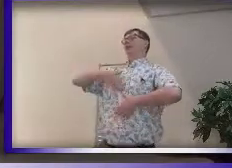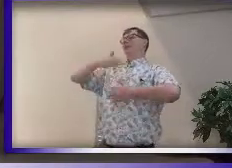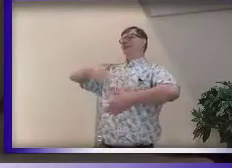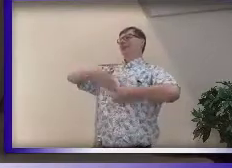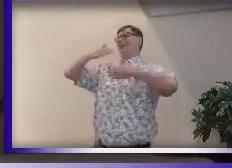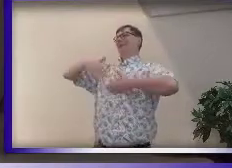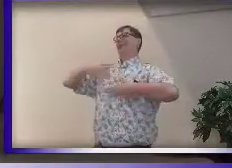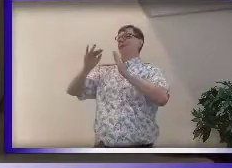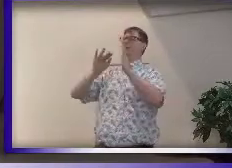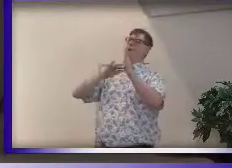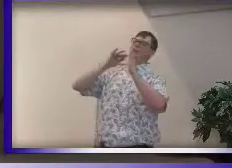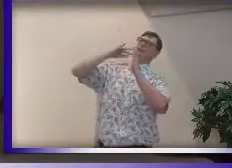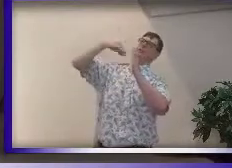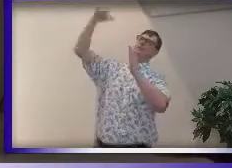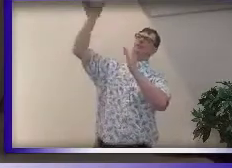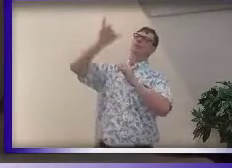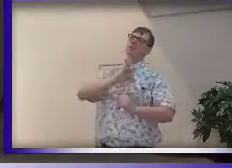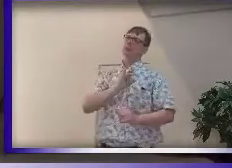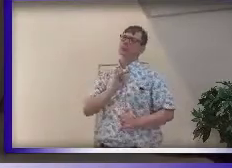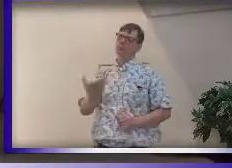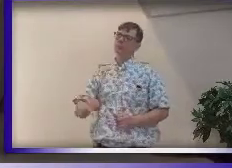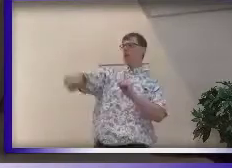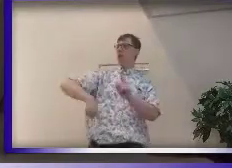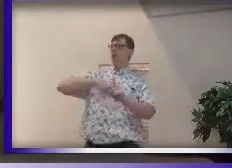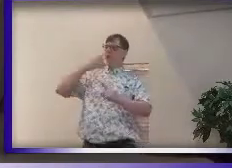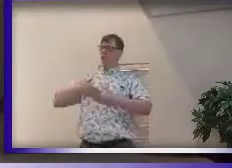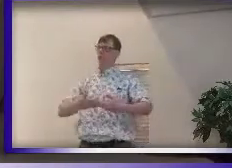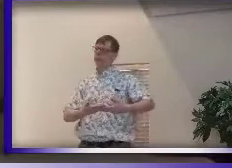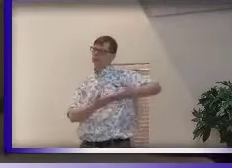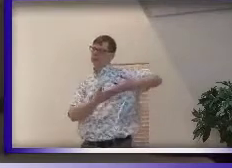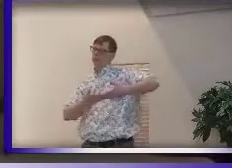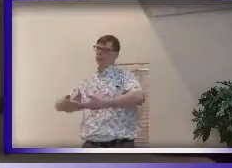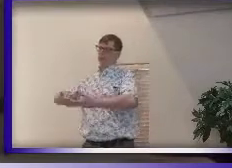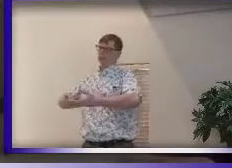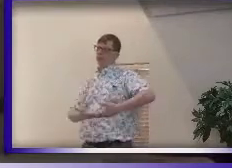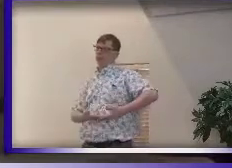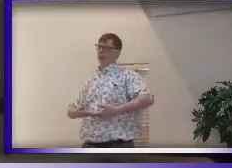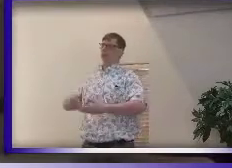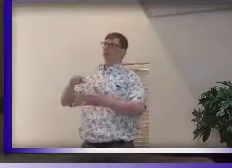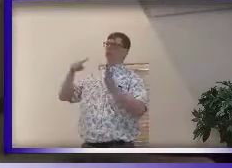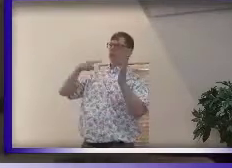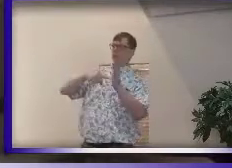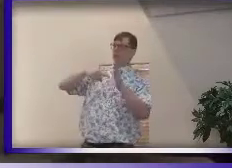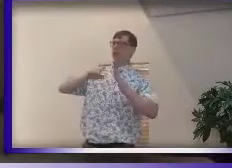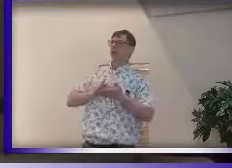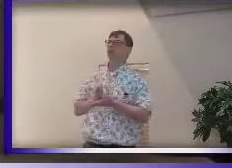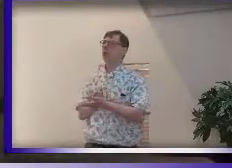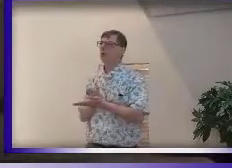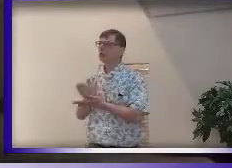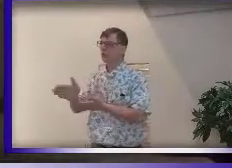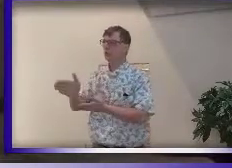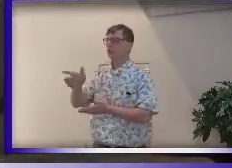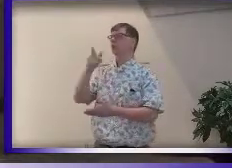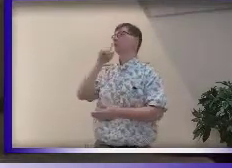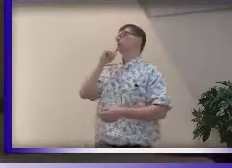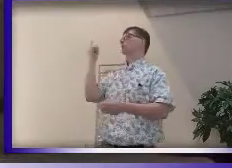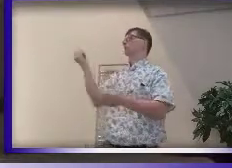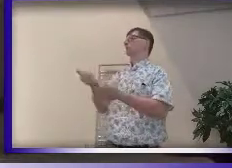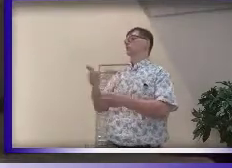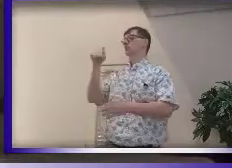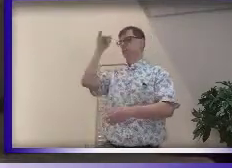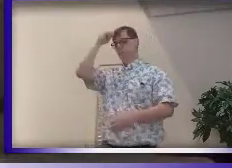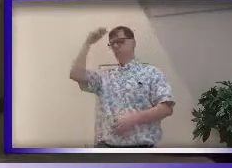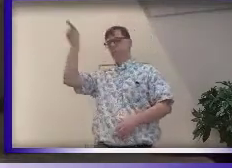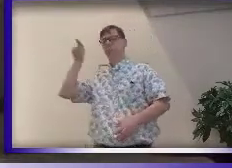we're able to do all the other stuff? You know, just that pure joy of like, wow, singing, how